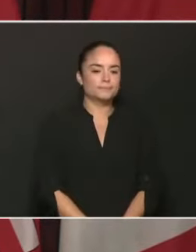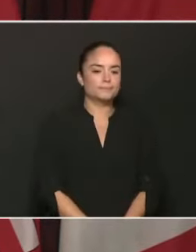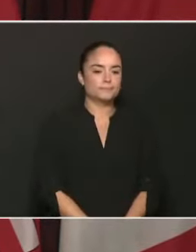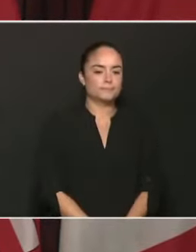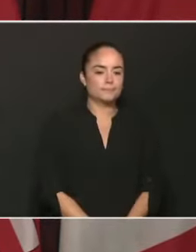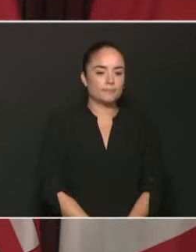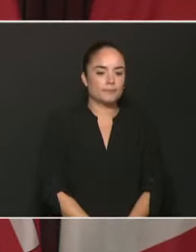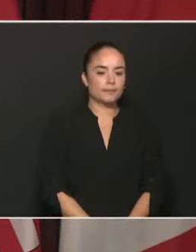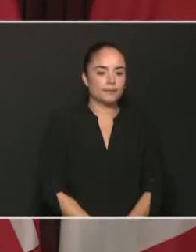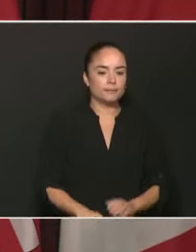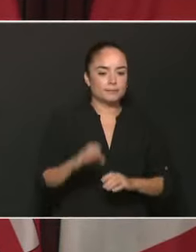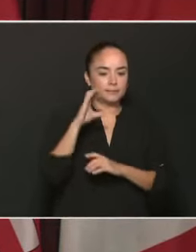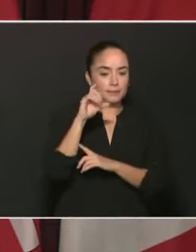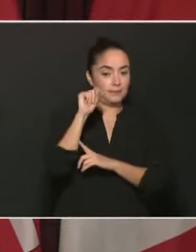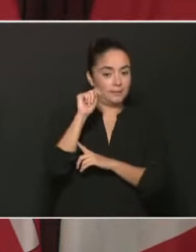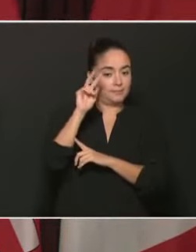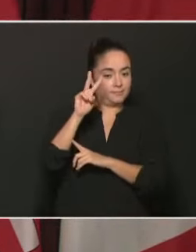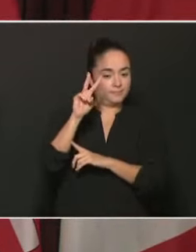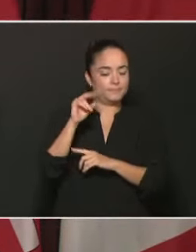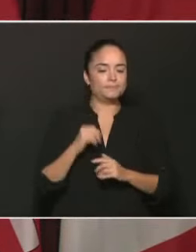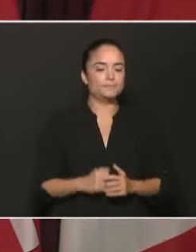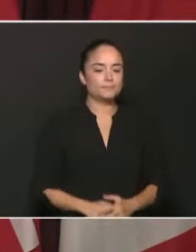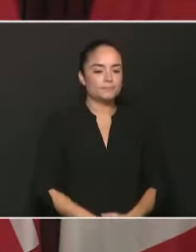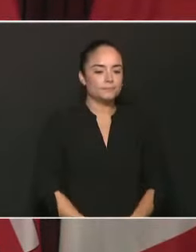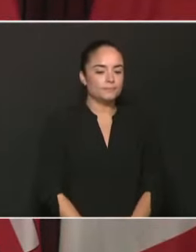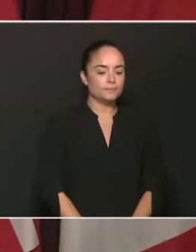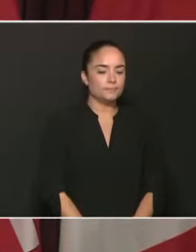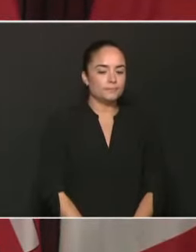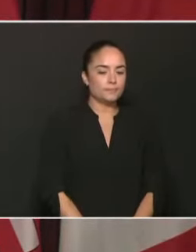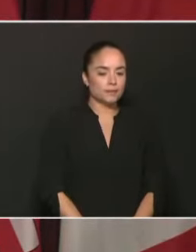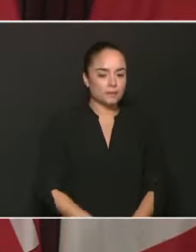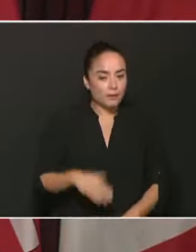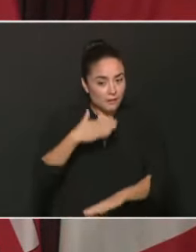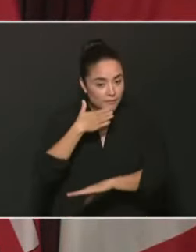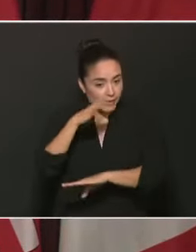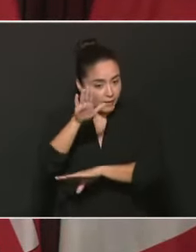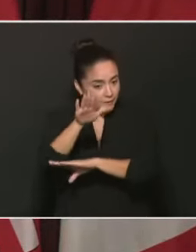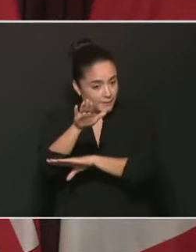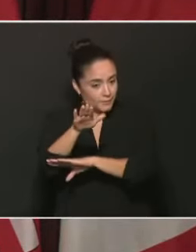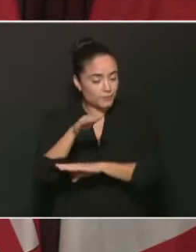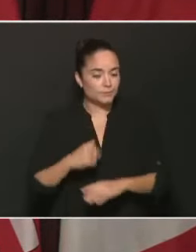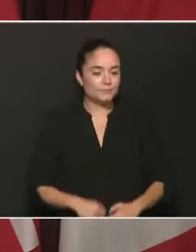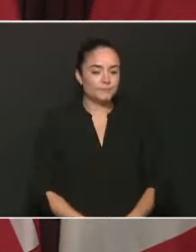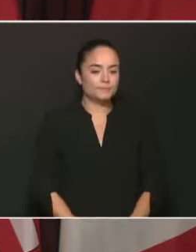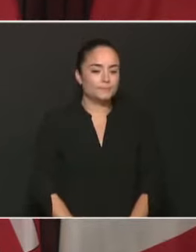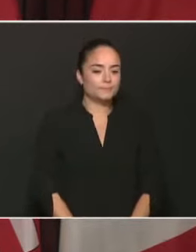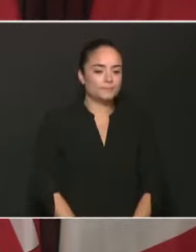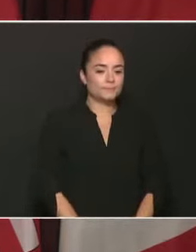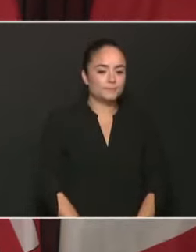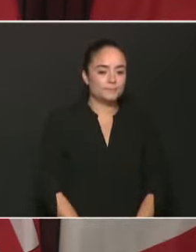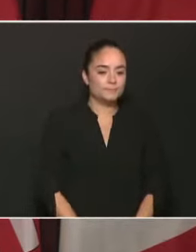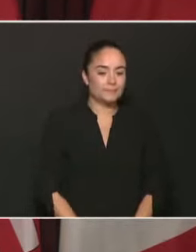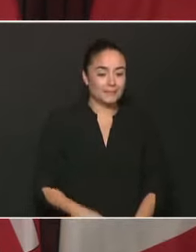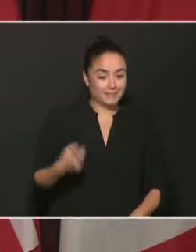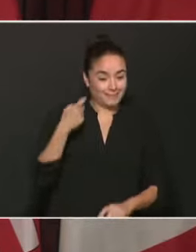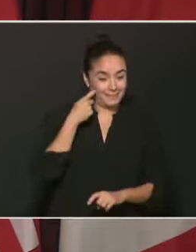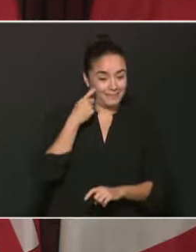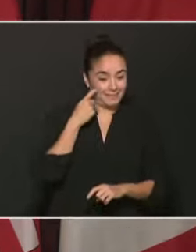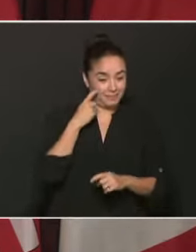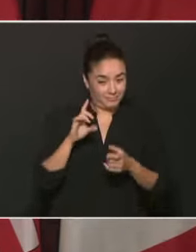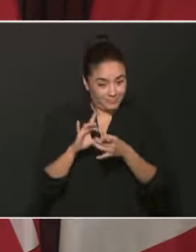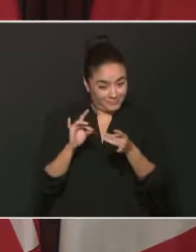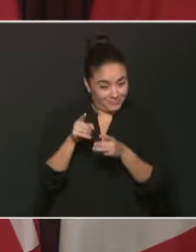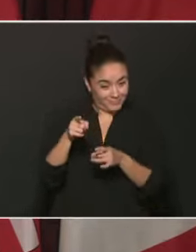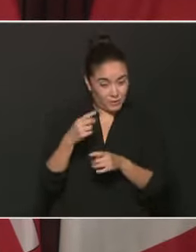CTV. Please go ahead. Hi, good afternoon, Dr. Moore. So I wanted to continue on that vein. I mean, you said just a few minutes ago that when it comes to